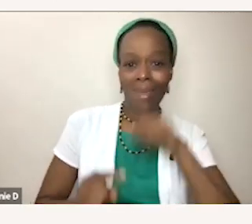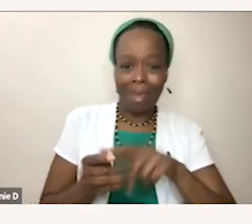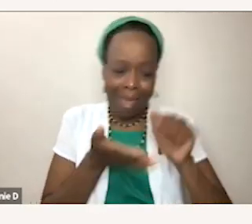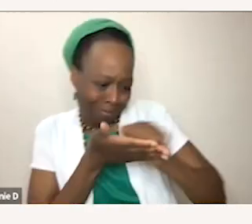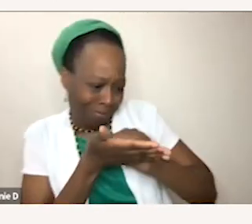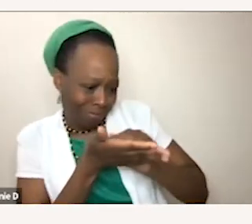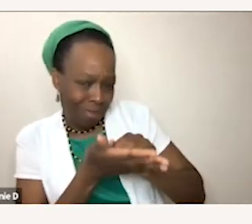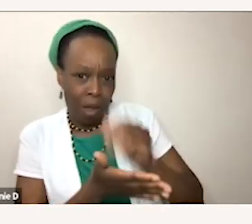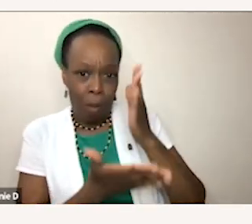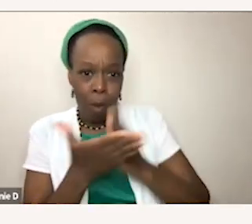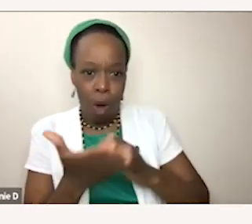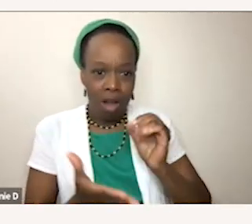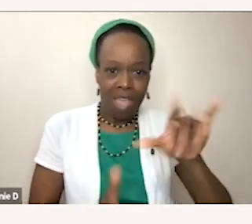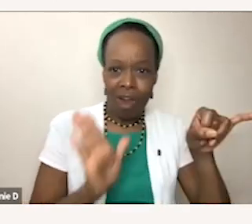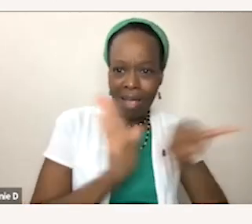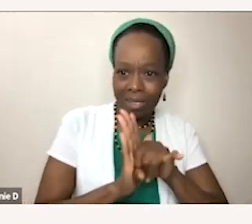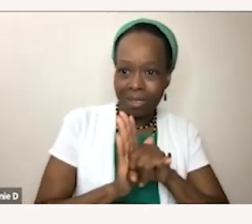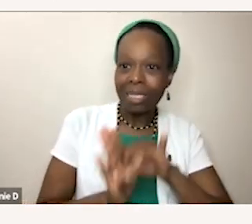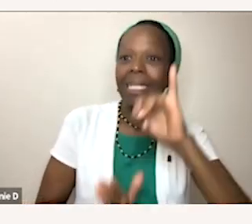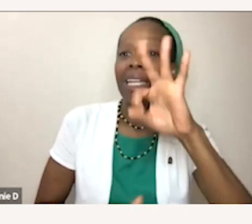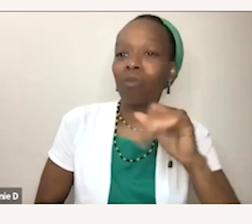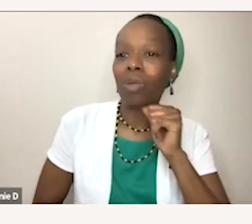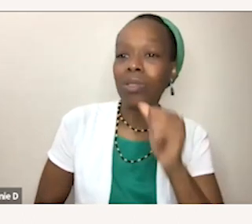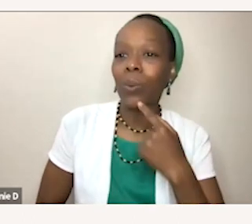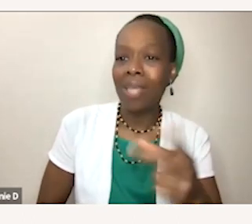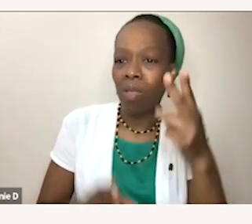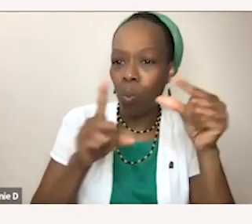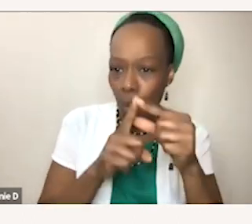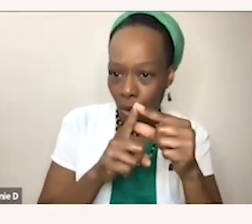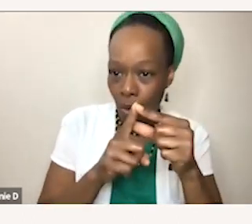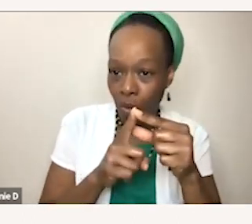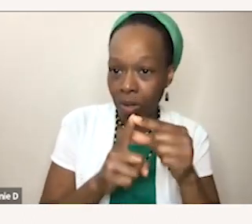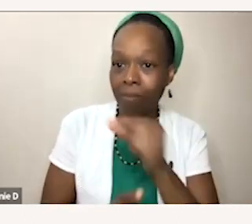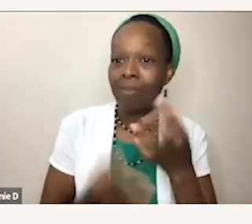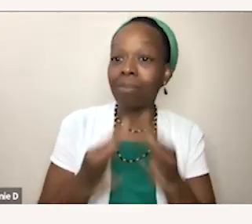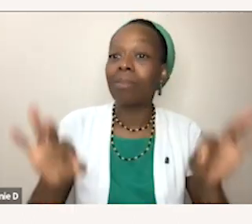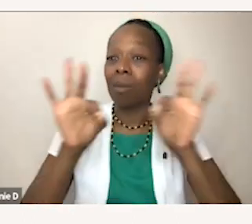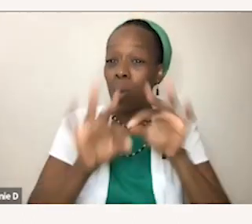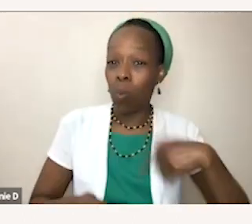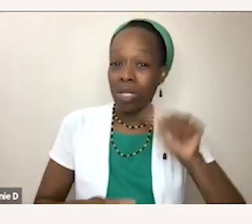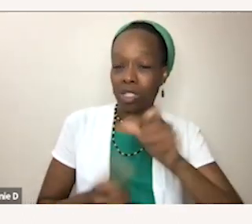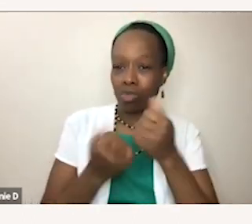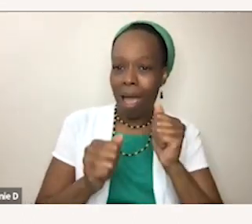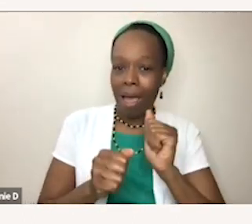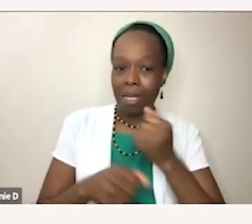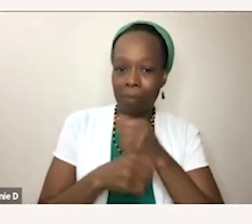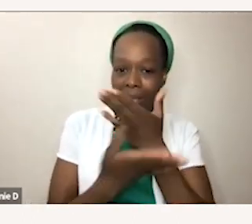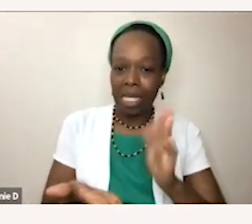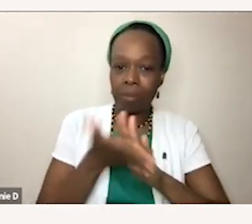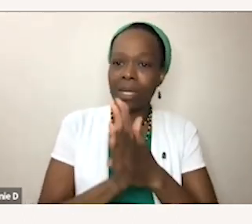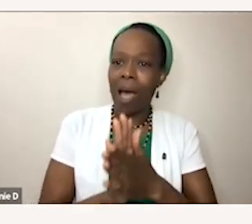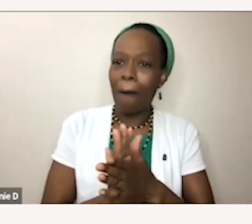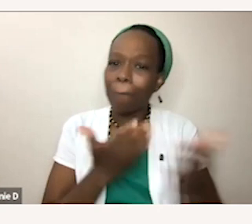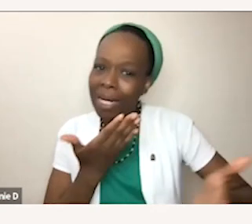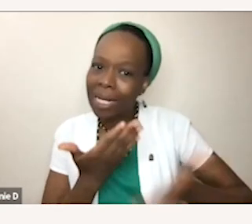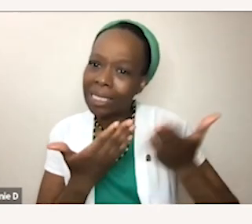identity by not saying the word. And I think it's really important. We shouldn't be trying to make things more palatable for individuals because they